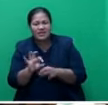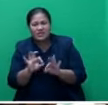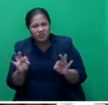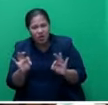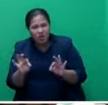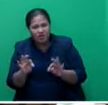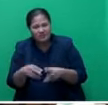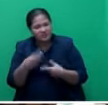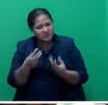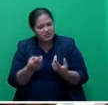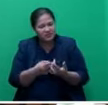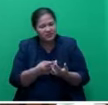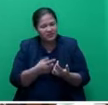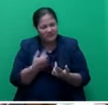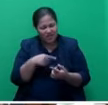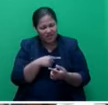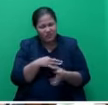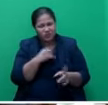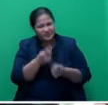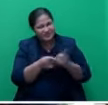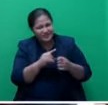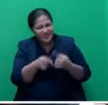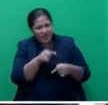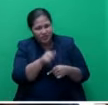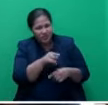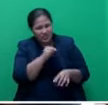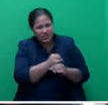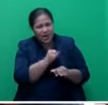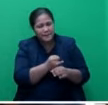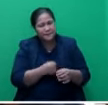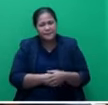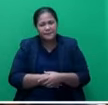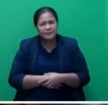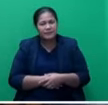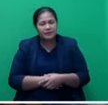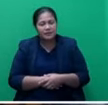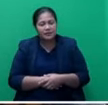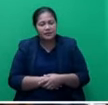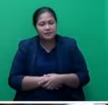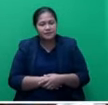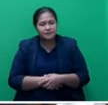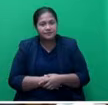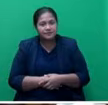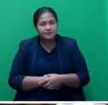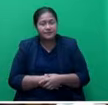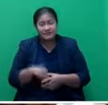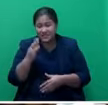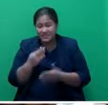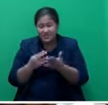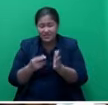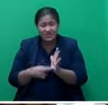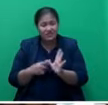giving emphasis to those types of offences. Mr. Speaker, sir, the Honourable Nawai Kula, I think, has got a very